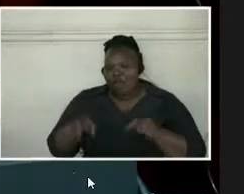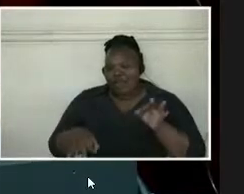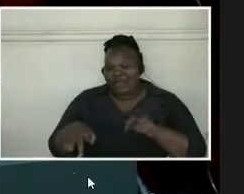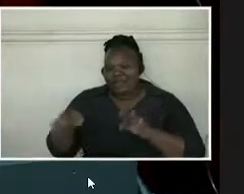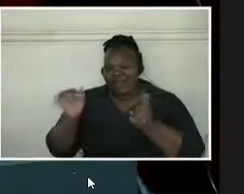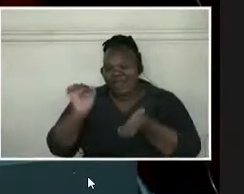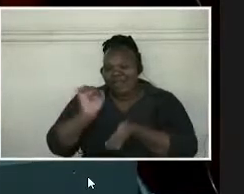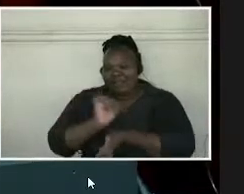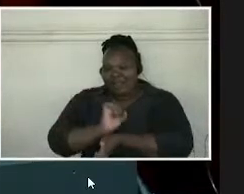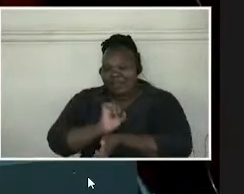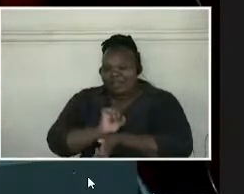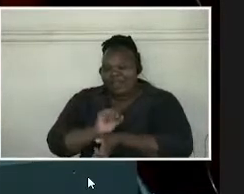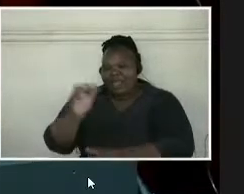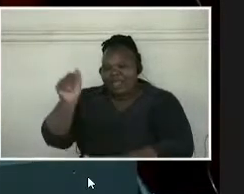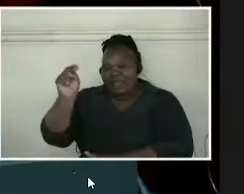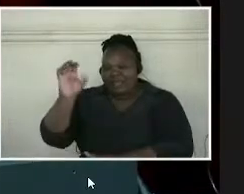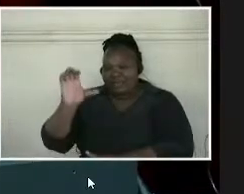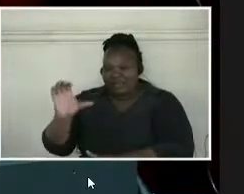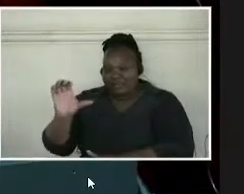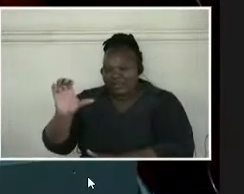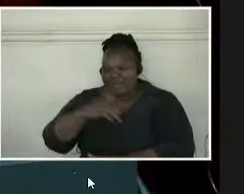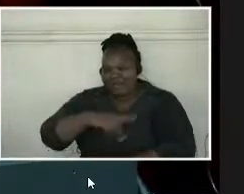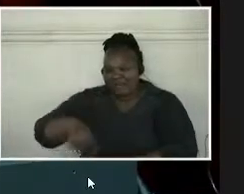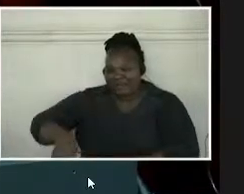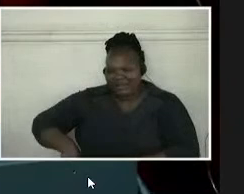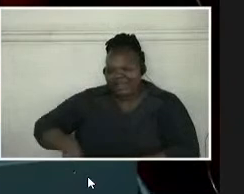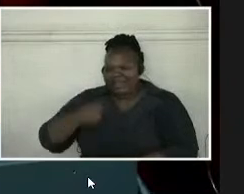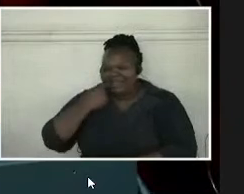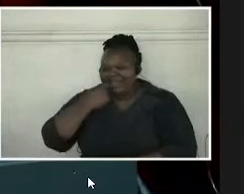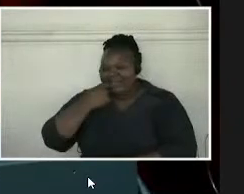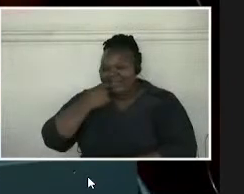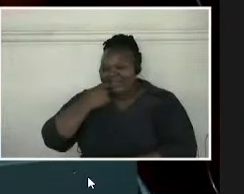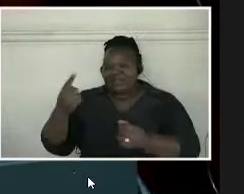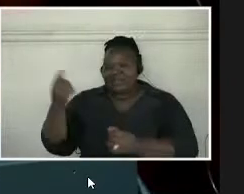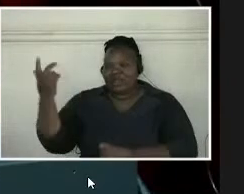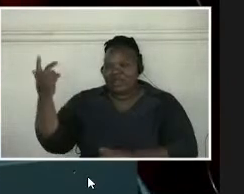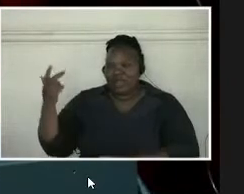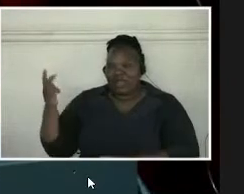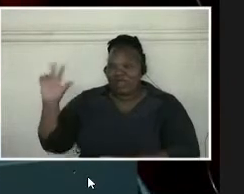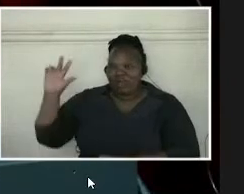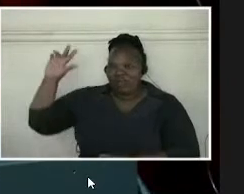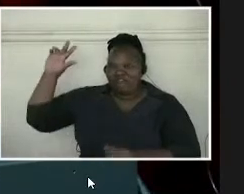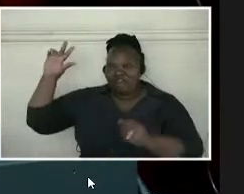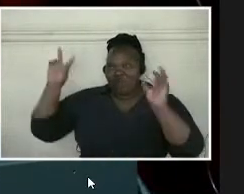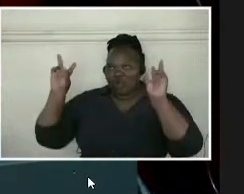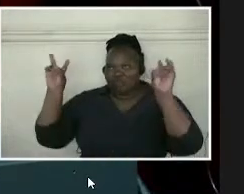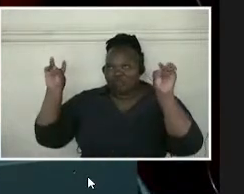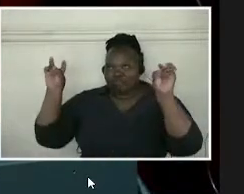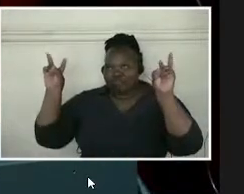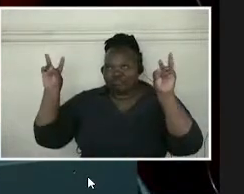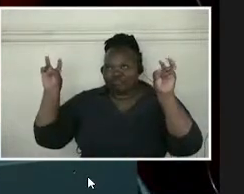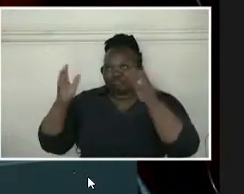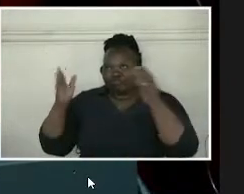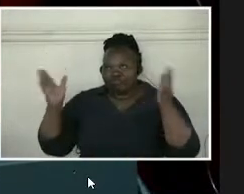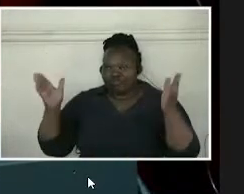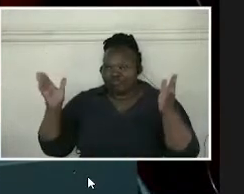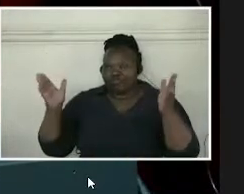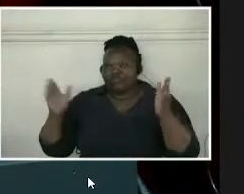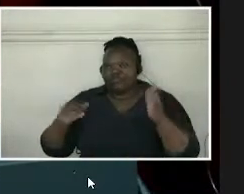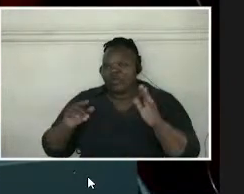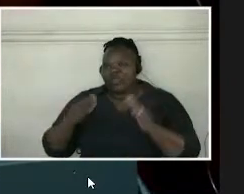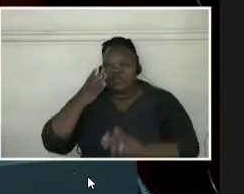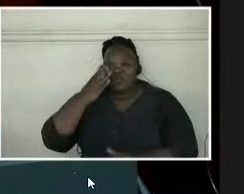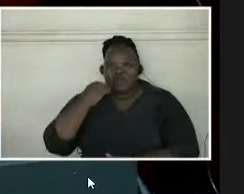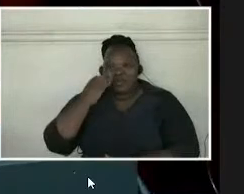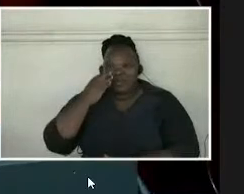and anc president said in his inaugural speech and i quote out of the experience